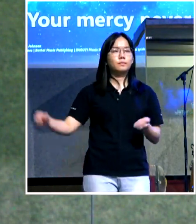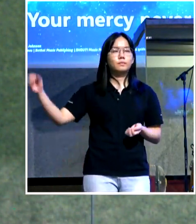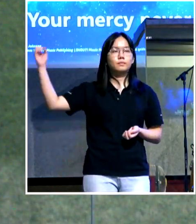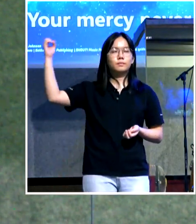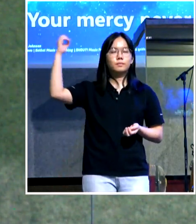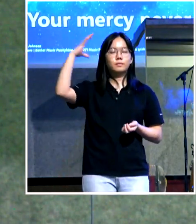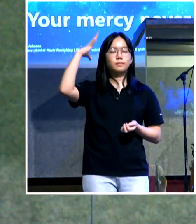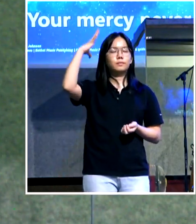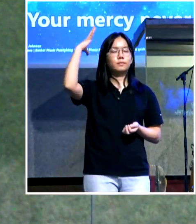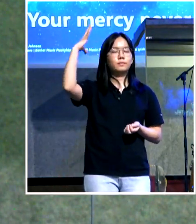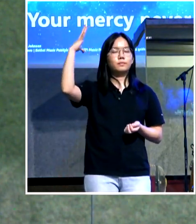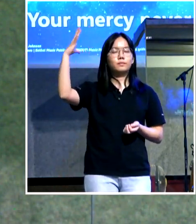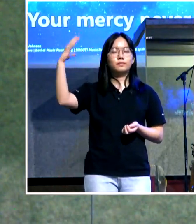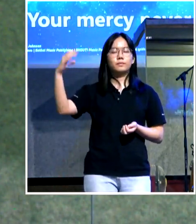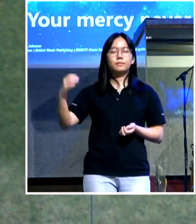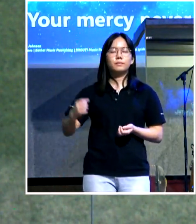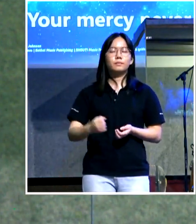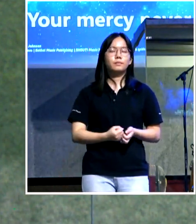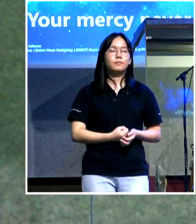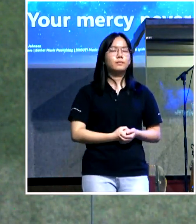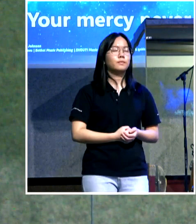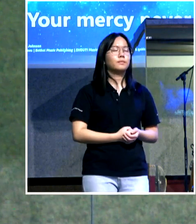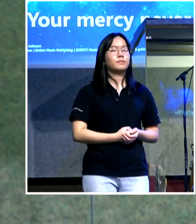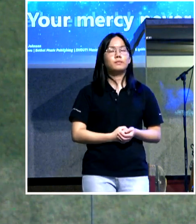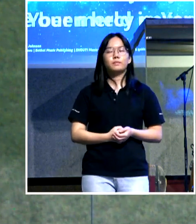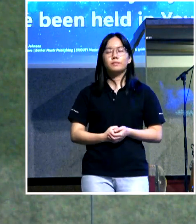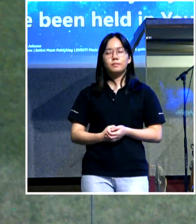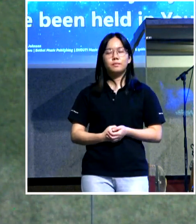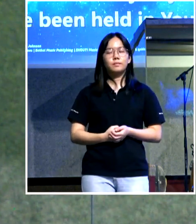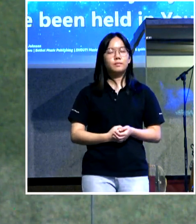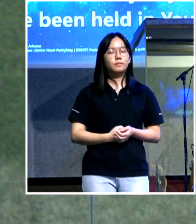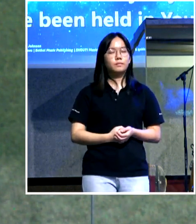Oh, your mercy never fails me.